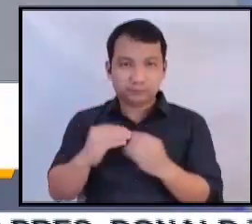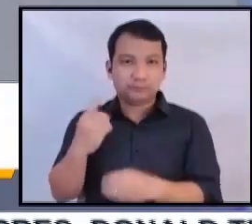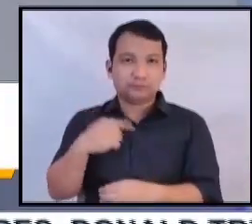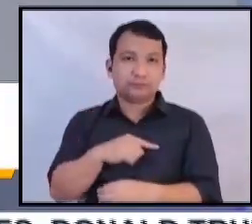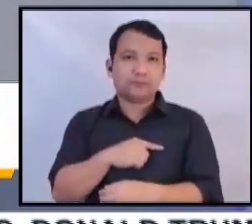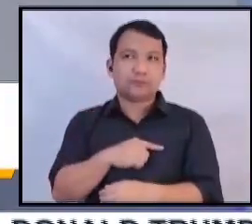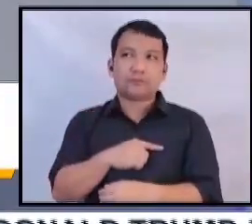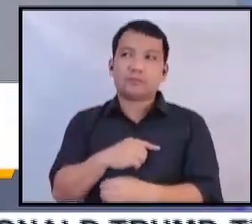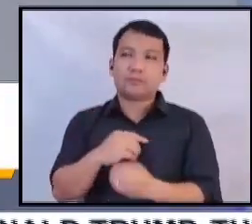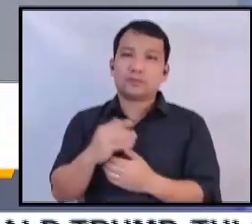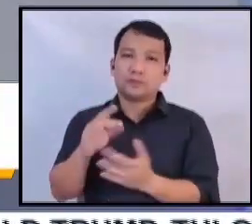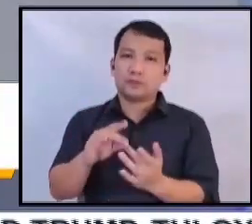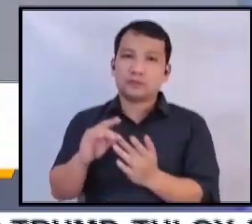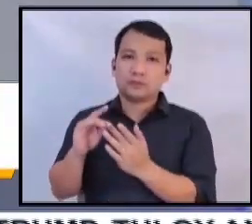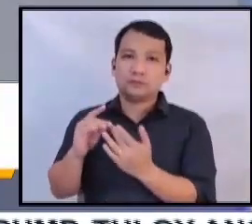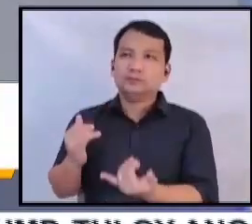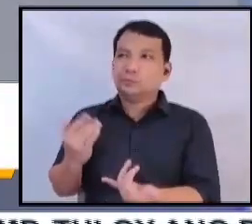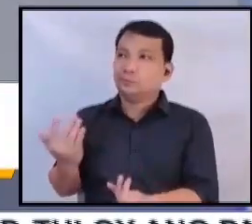it's just more special now, and I think